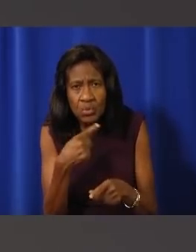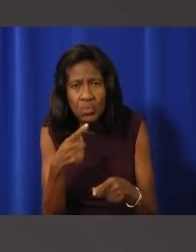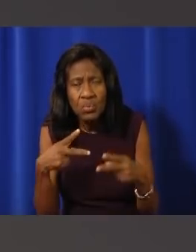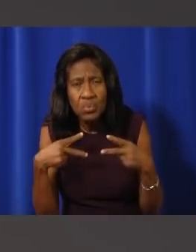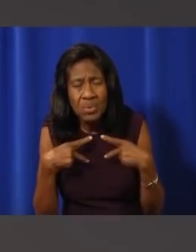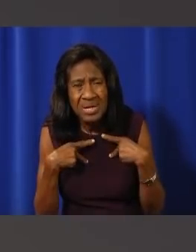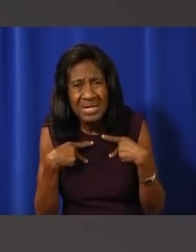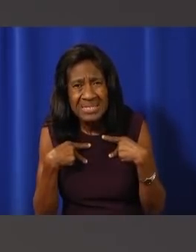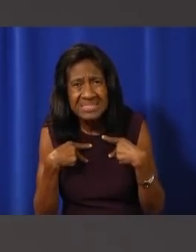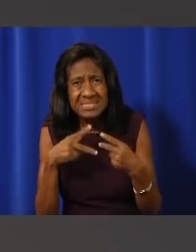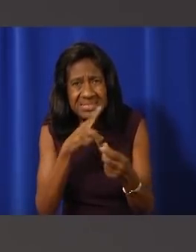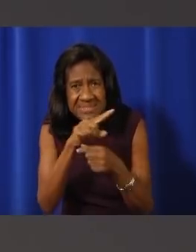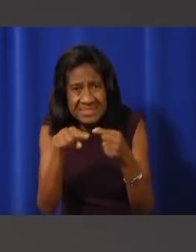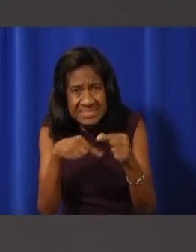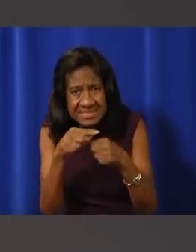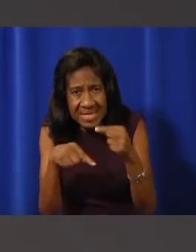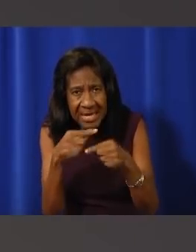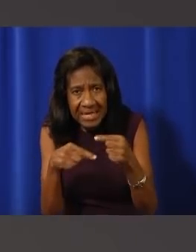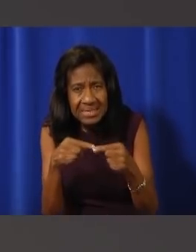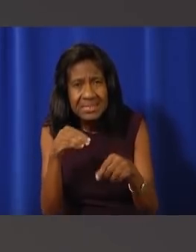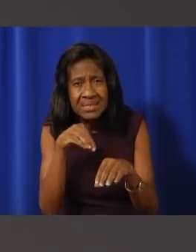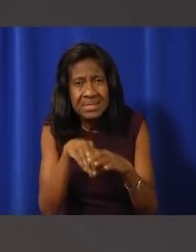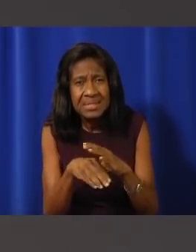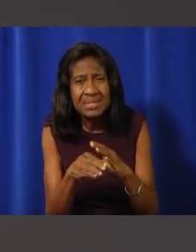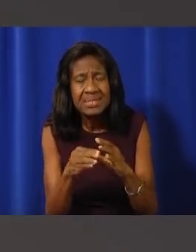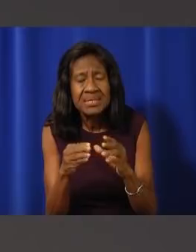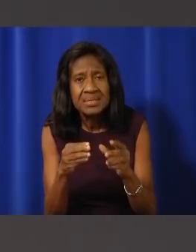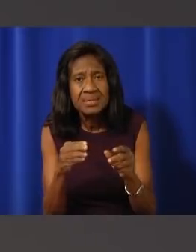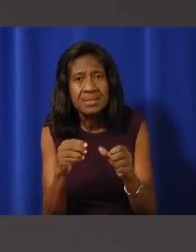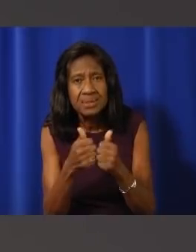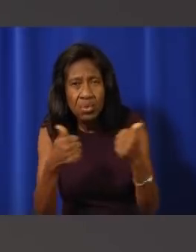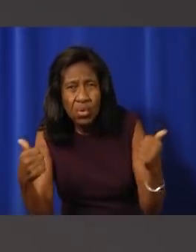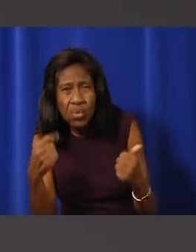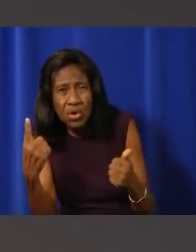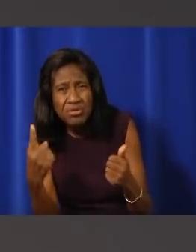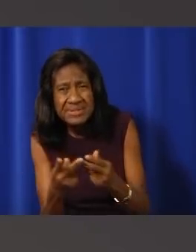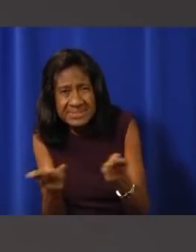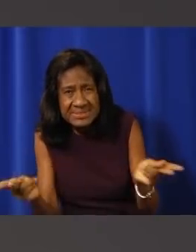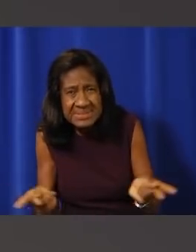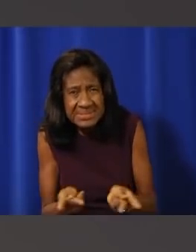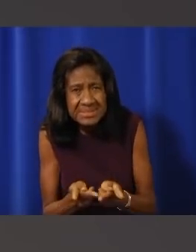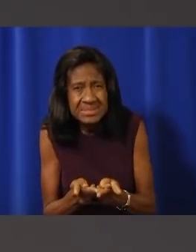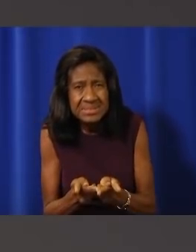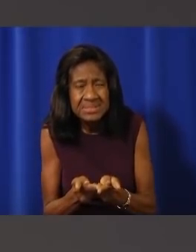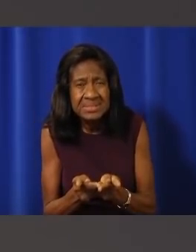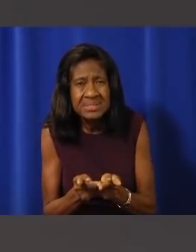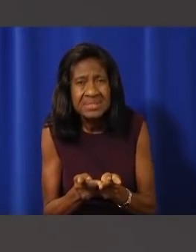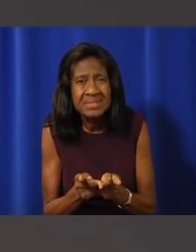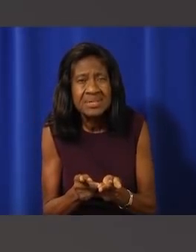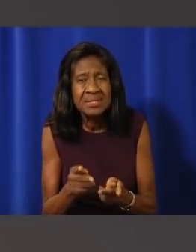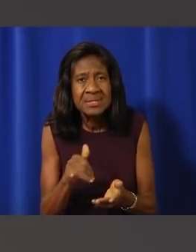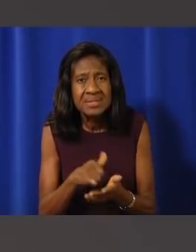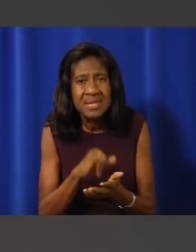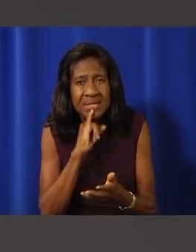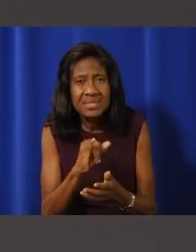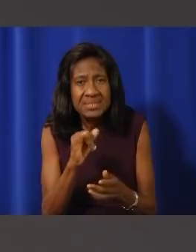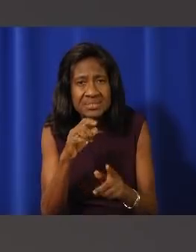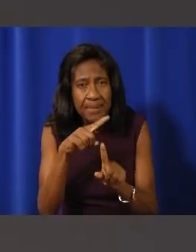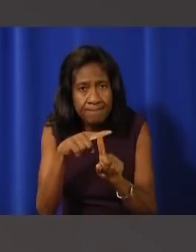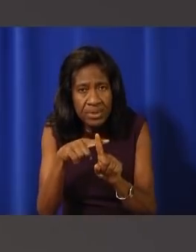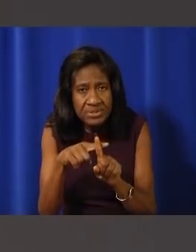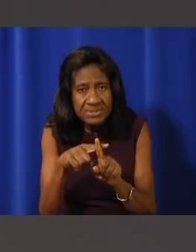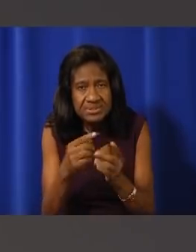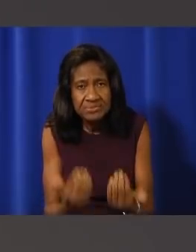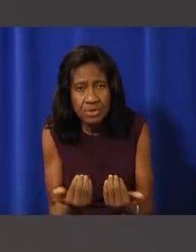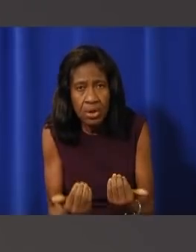in government approved quarantine facilities, and that is the additional positive COVID case. So we have a total